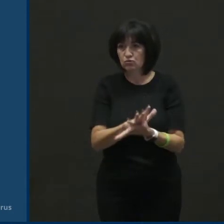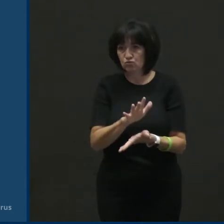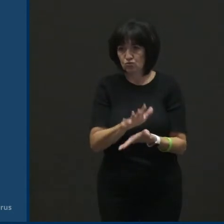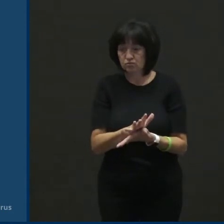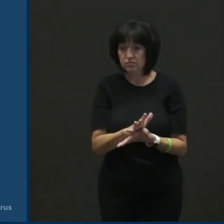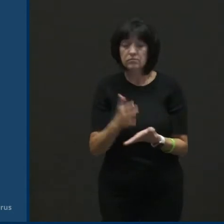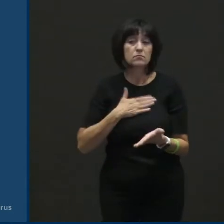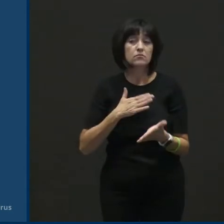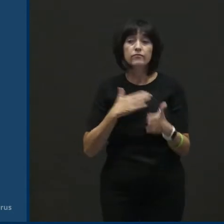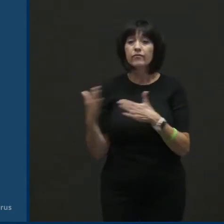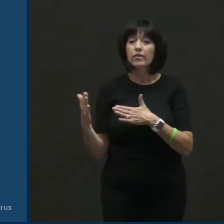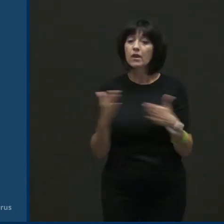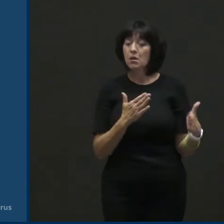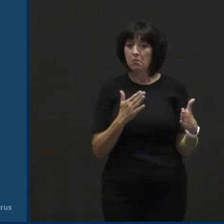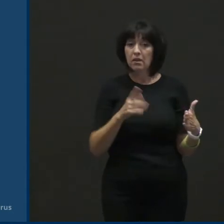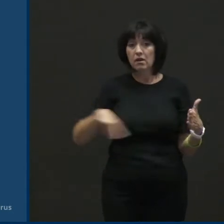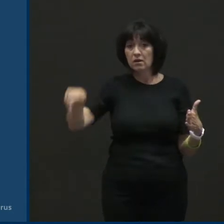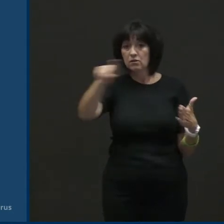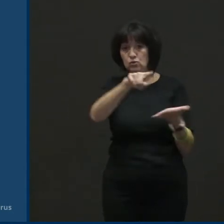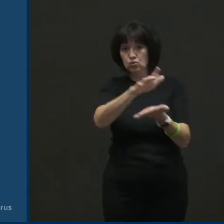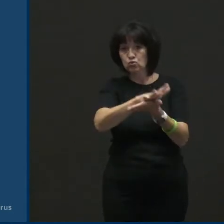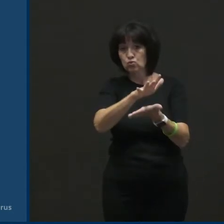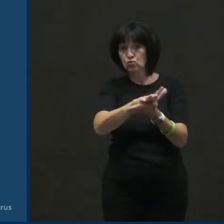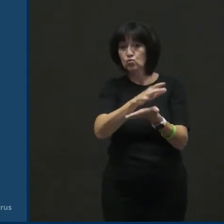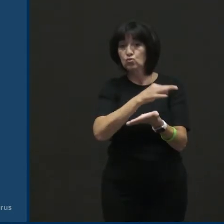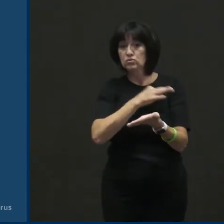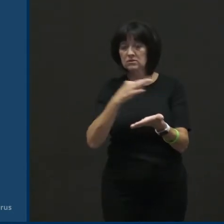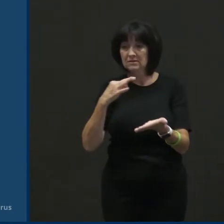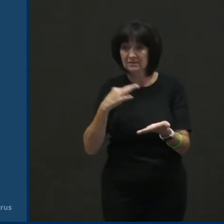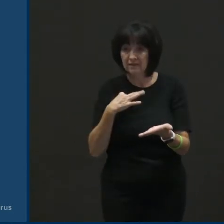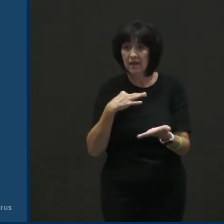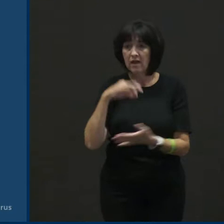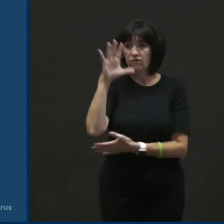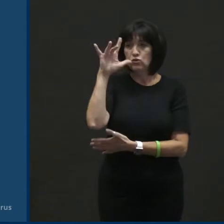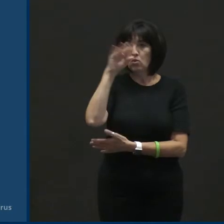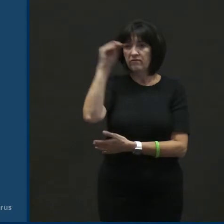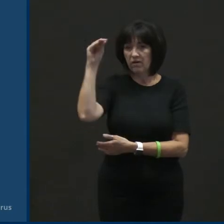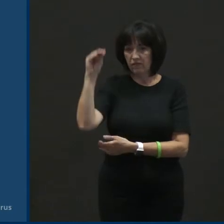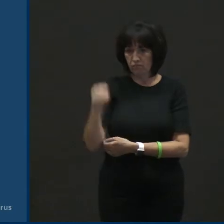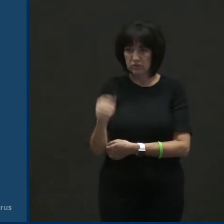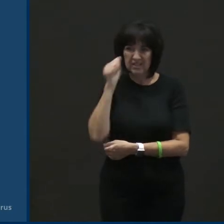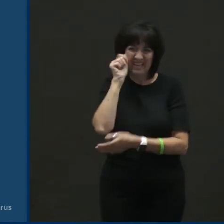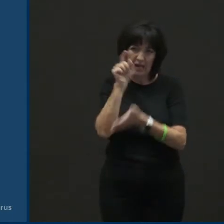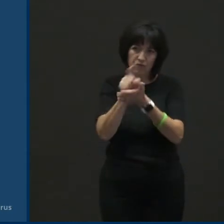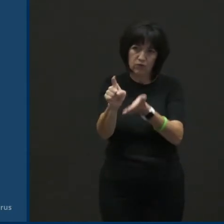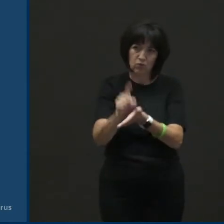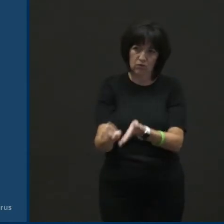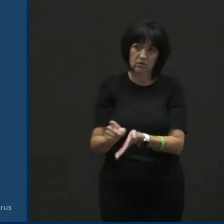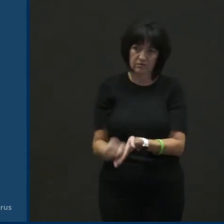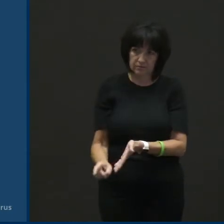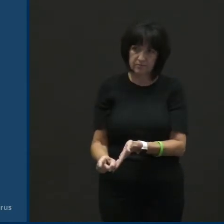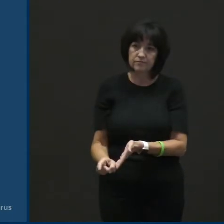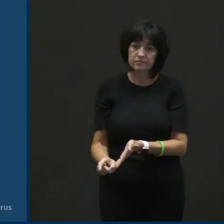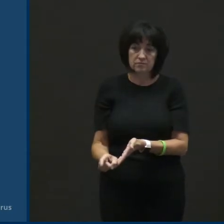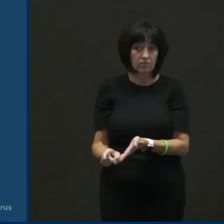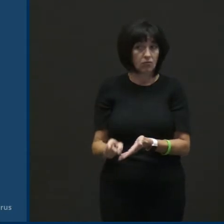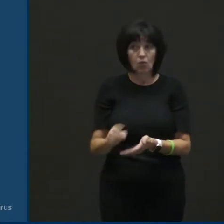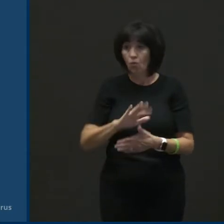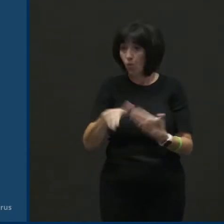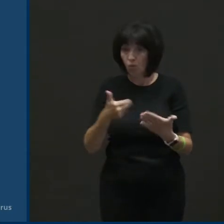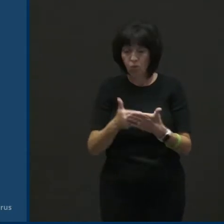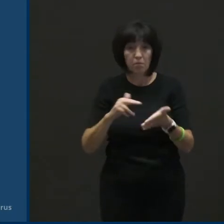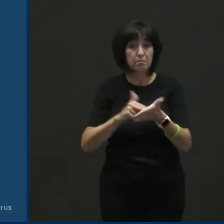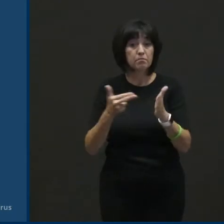staff in schools a week, so we could, every teacher, faculty member, the bus drivers, the